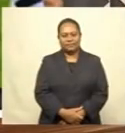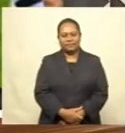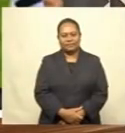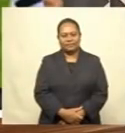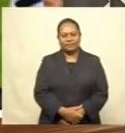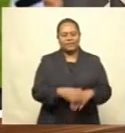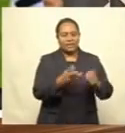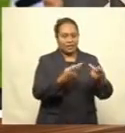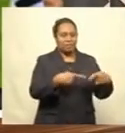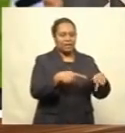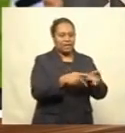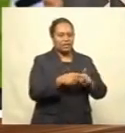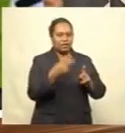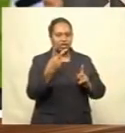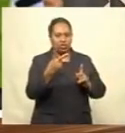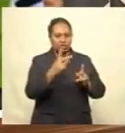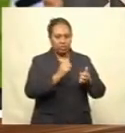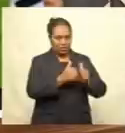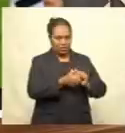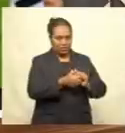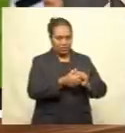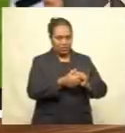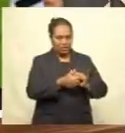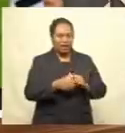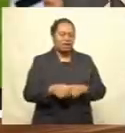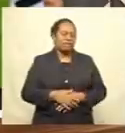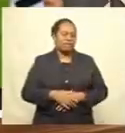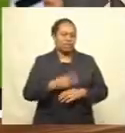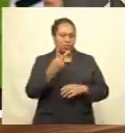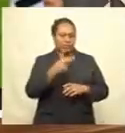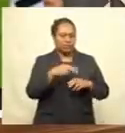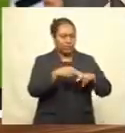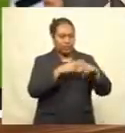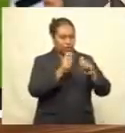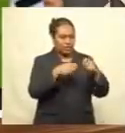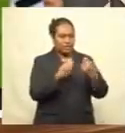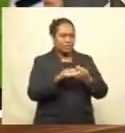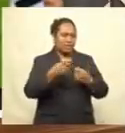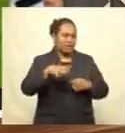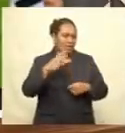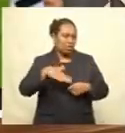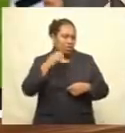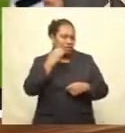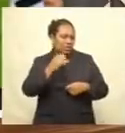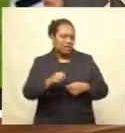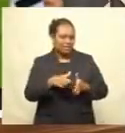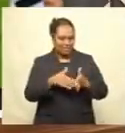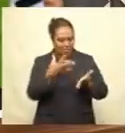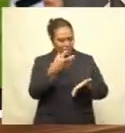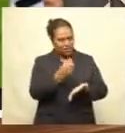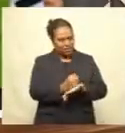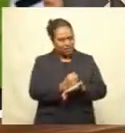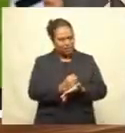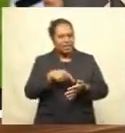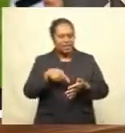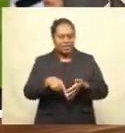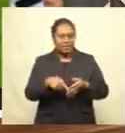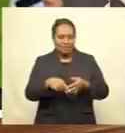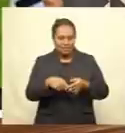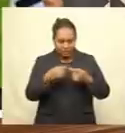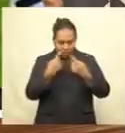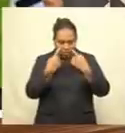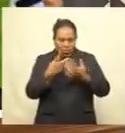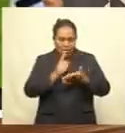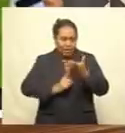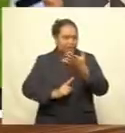The venues for the 2 tests between the Flying Fijians and the All Blacks are now confirmed. This follows the official word from